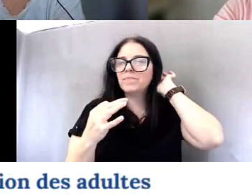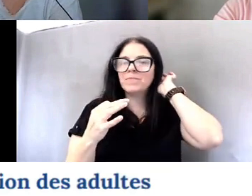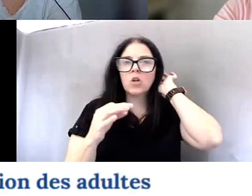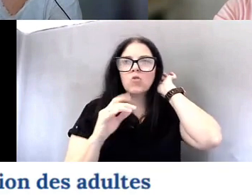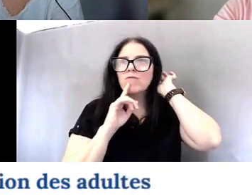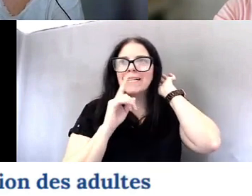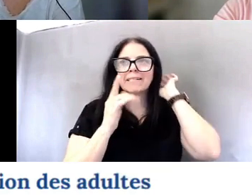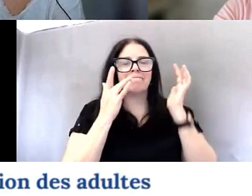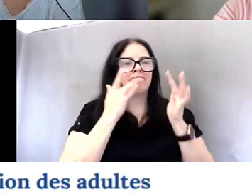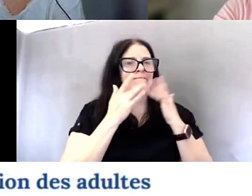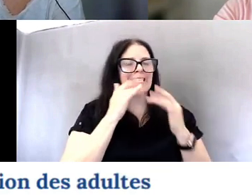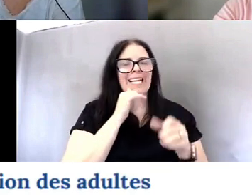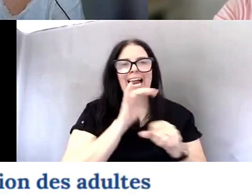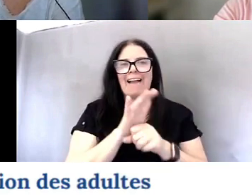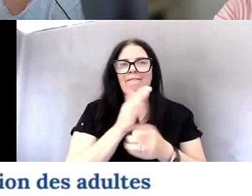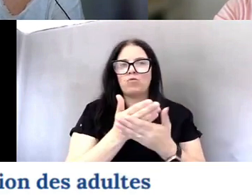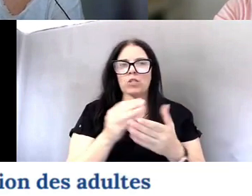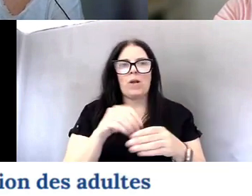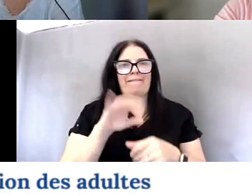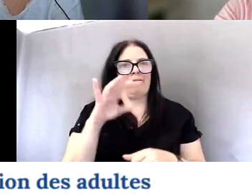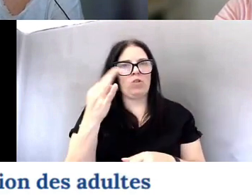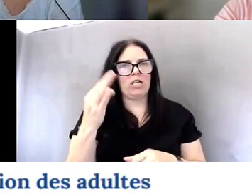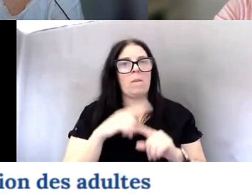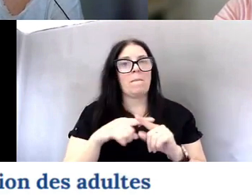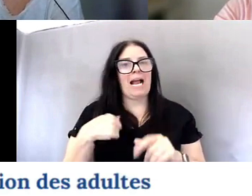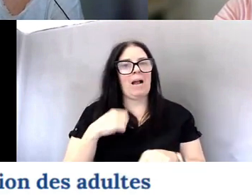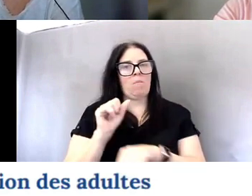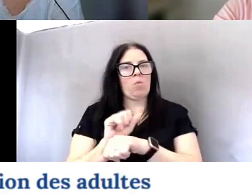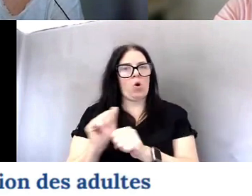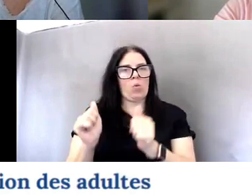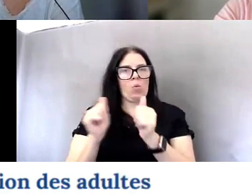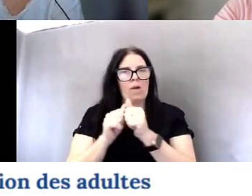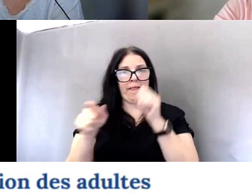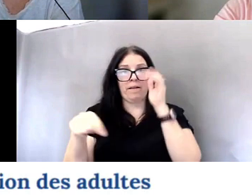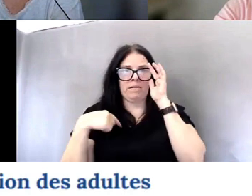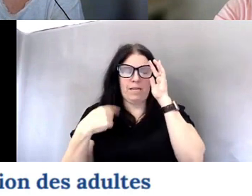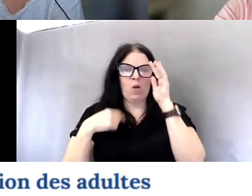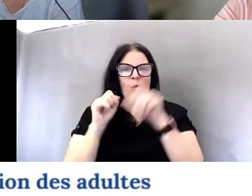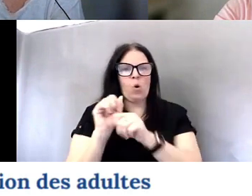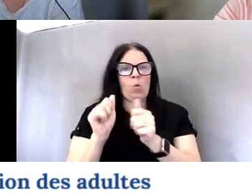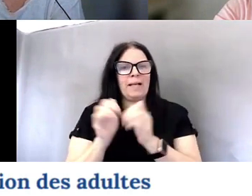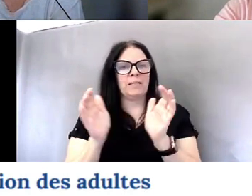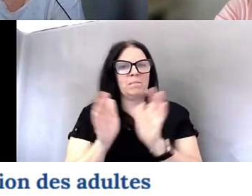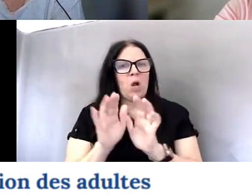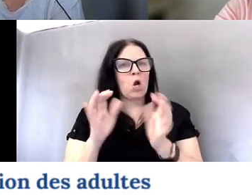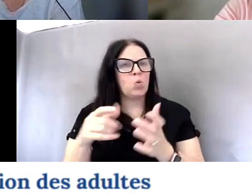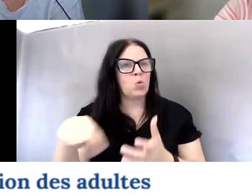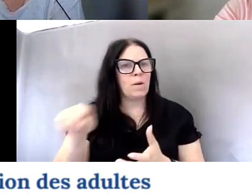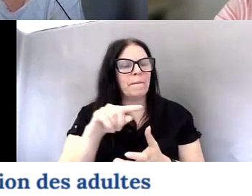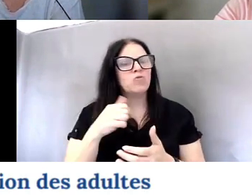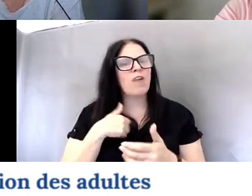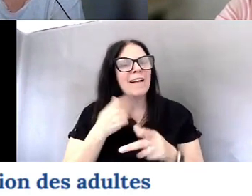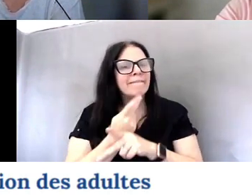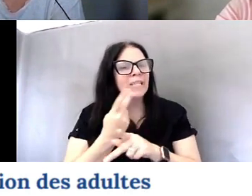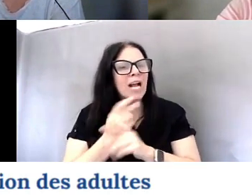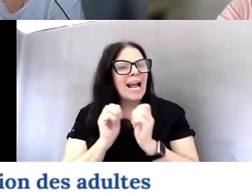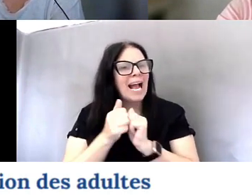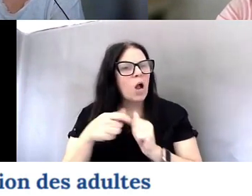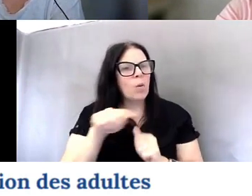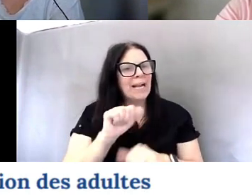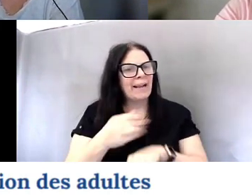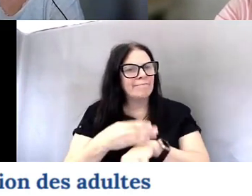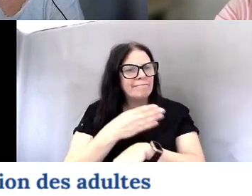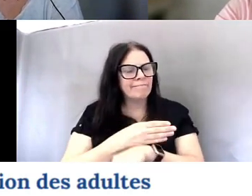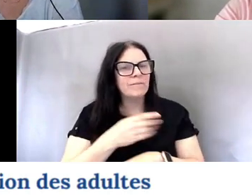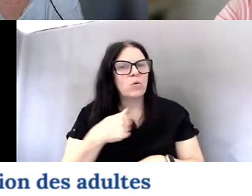resources, OER resources in French, but I've been working with a small group of people exploring what we could do. So we're